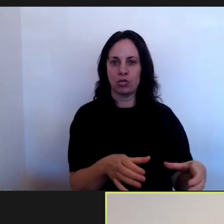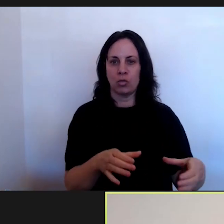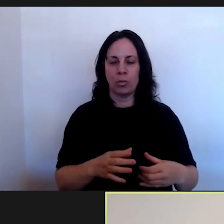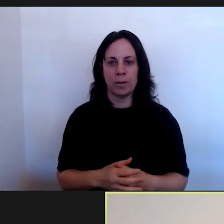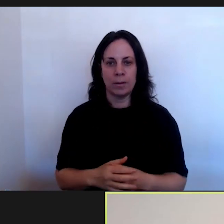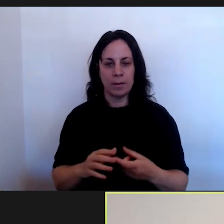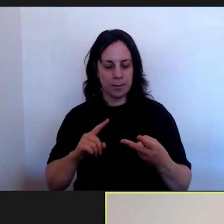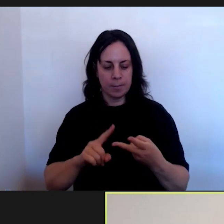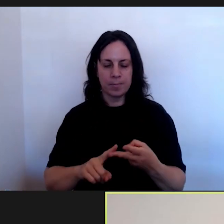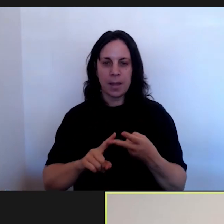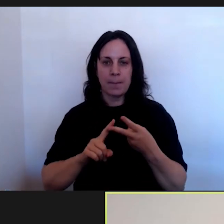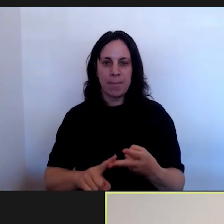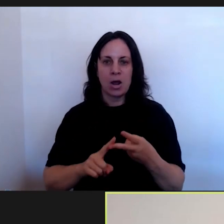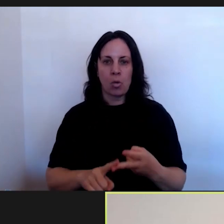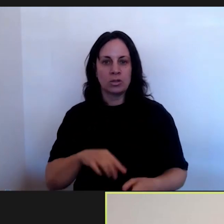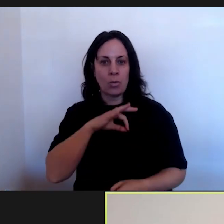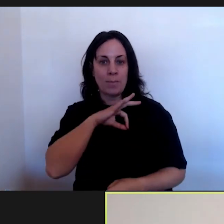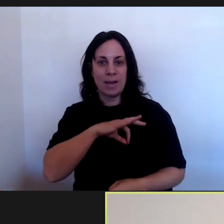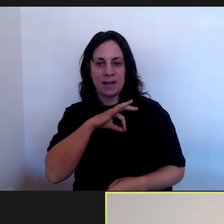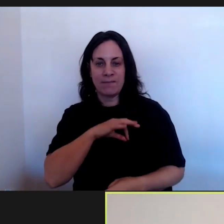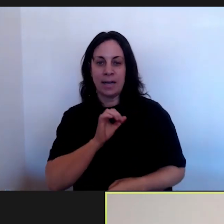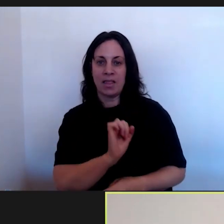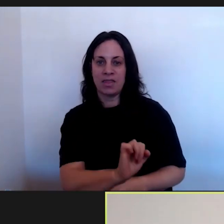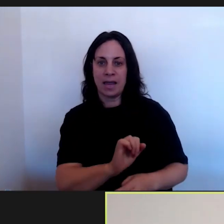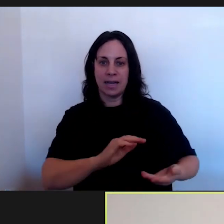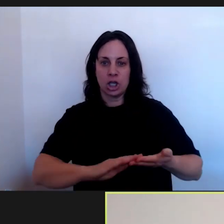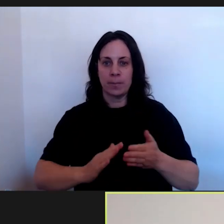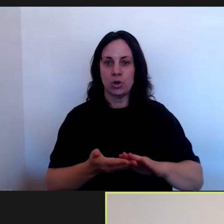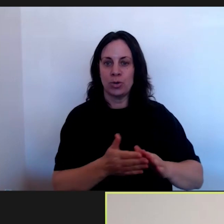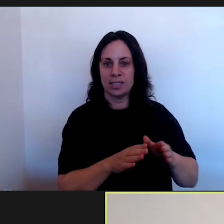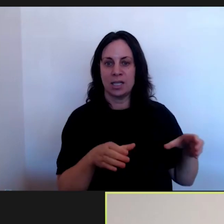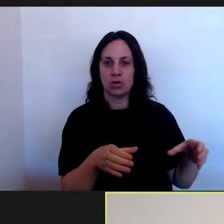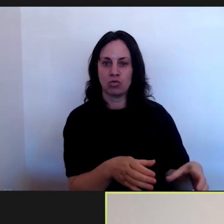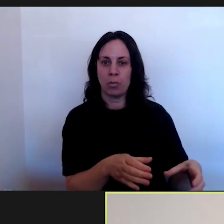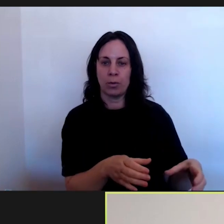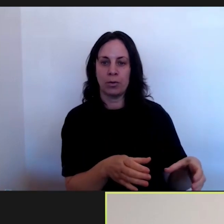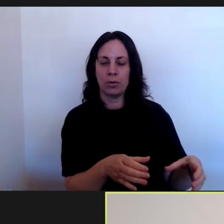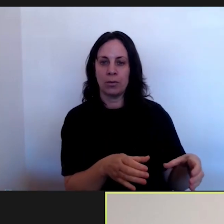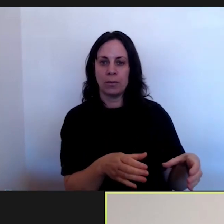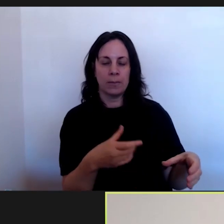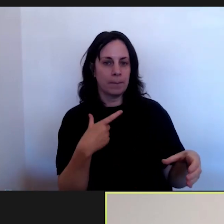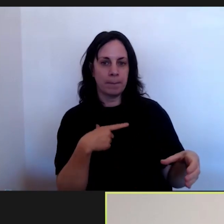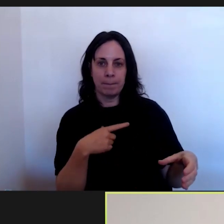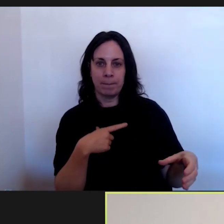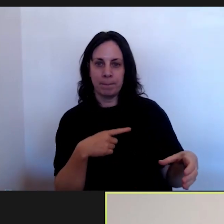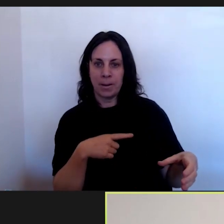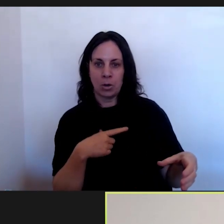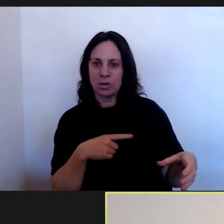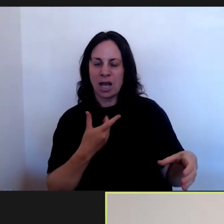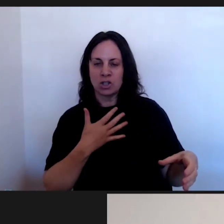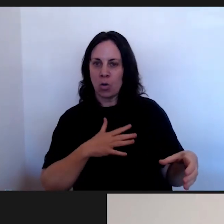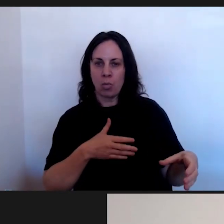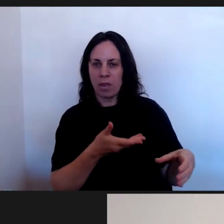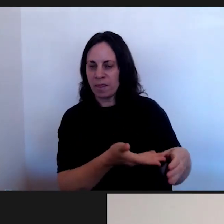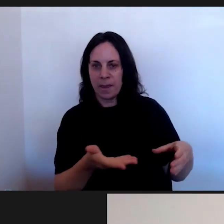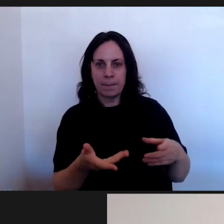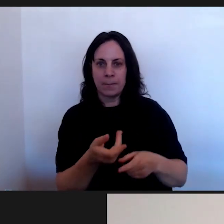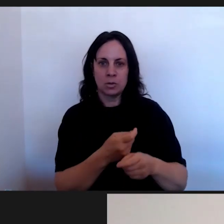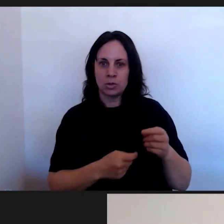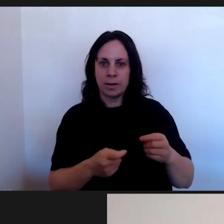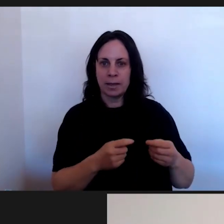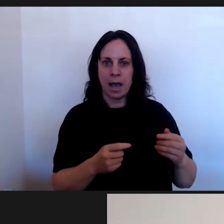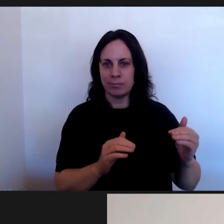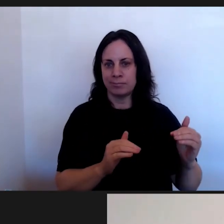importantly, benefits the communities, that they're not being hurt. You're not a liability to the communities. Thank you.